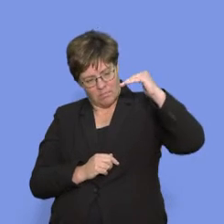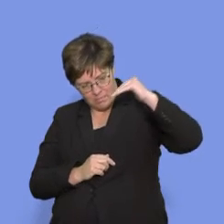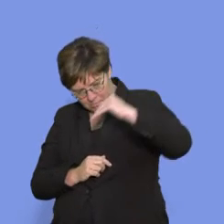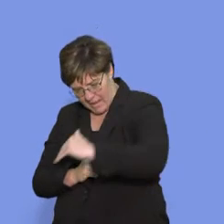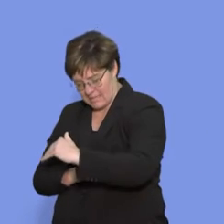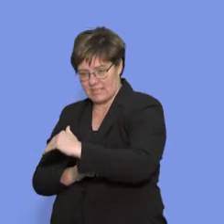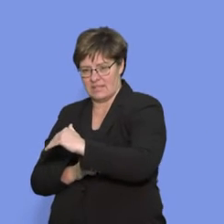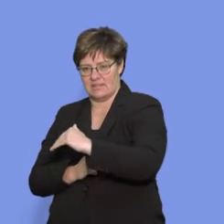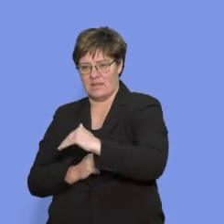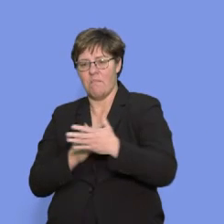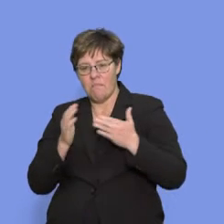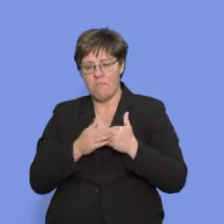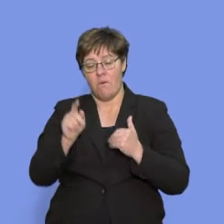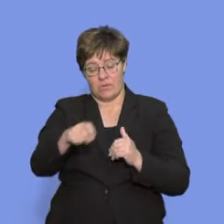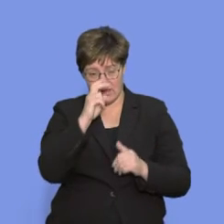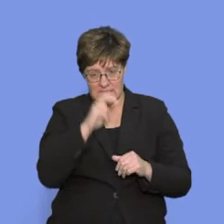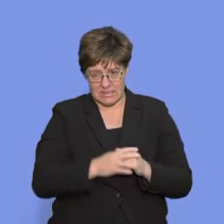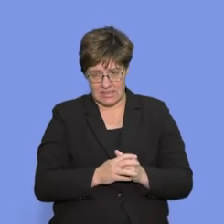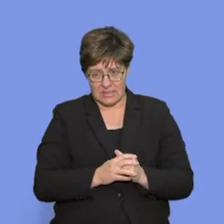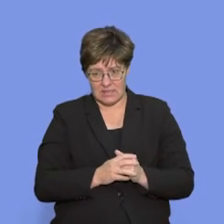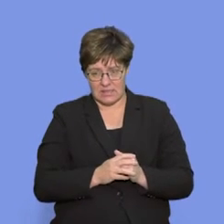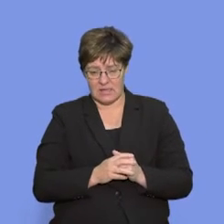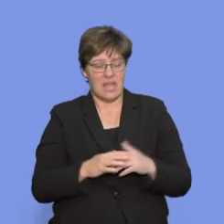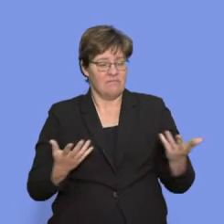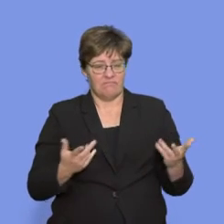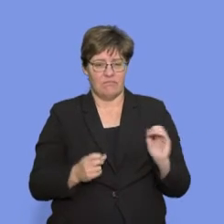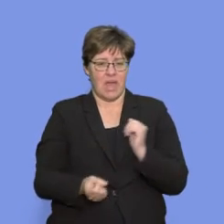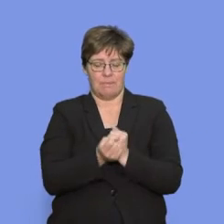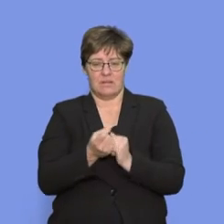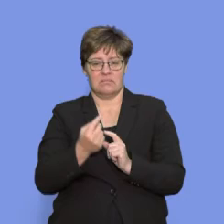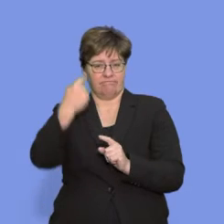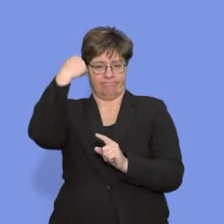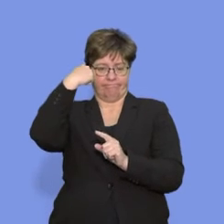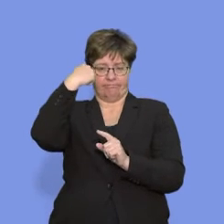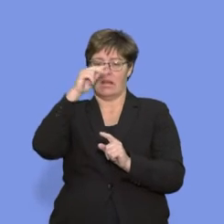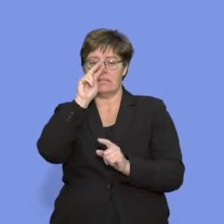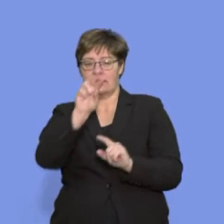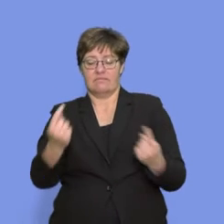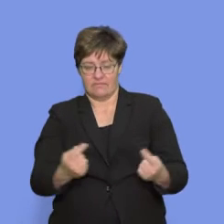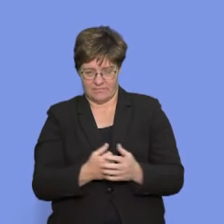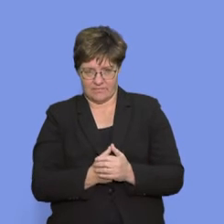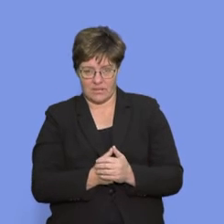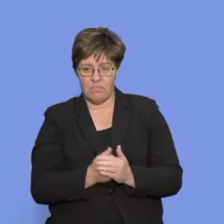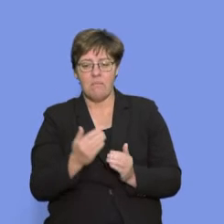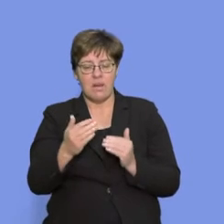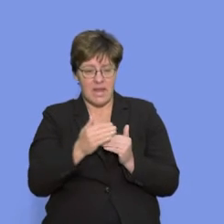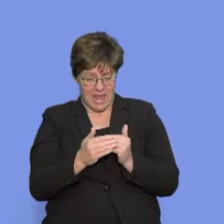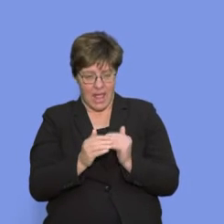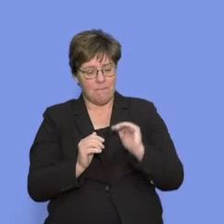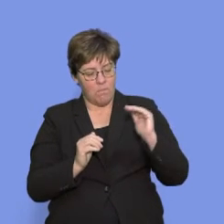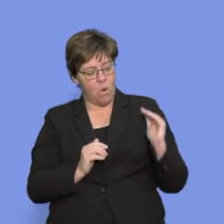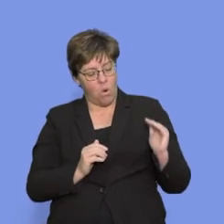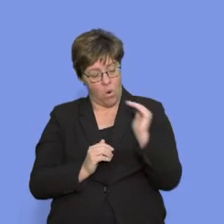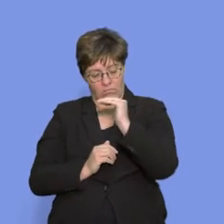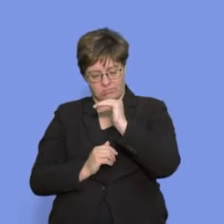this light more, or else, it's not going to have an image there. So that is, with a near object, you need a more convex